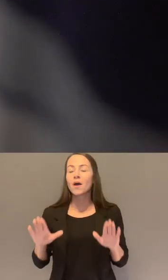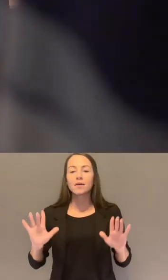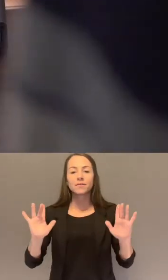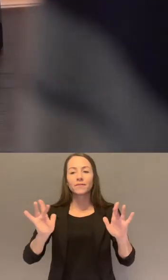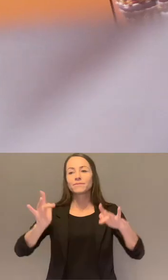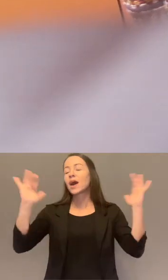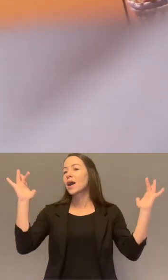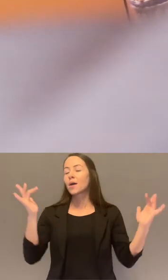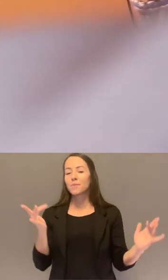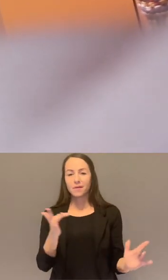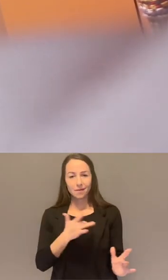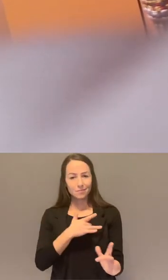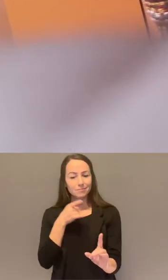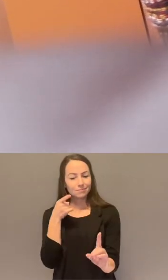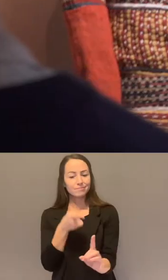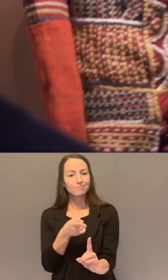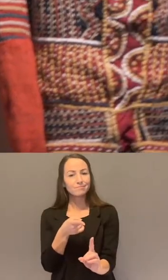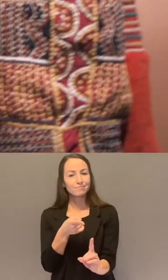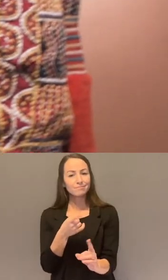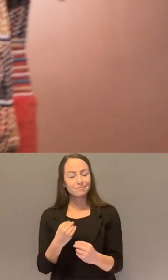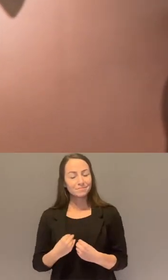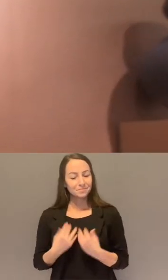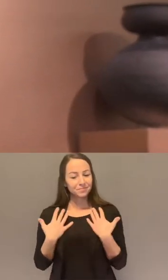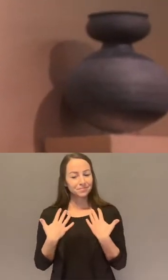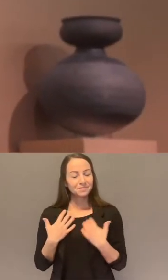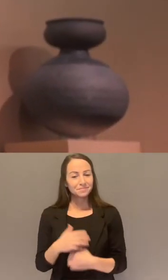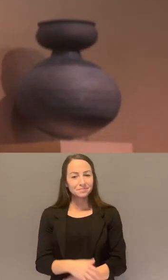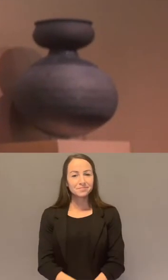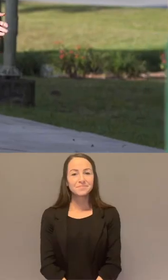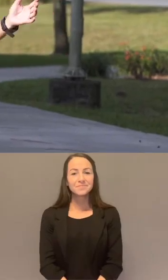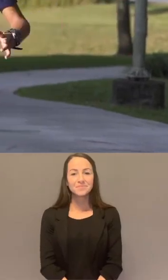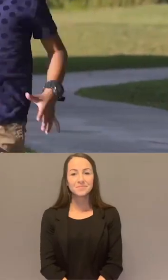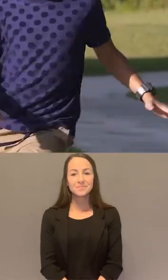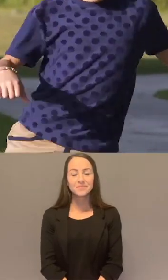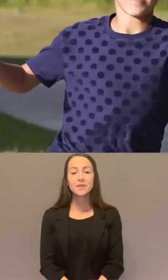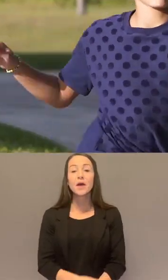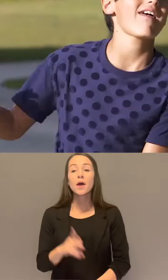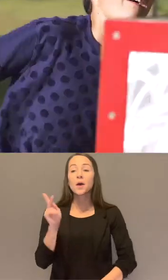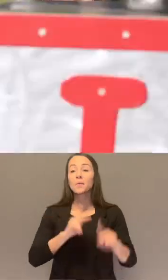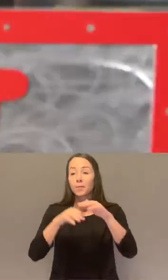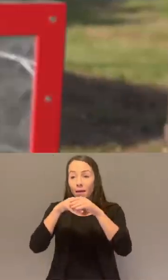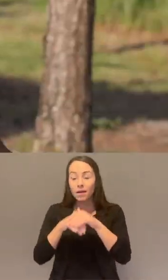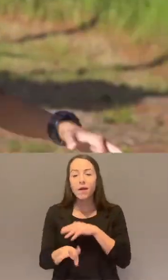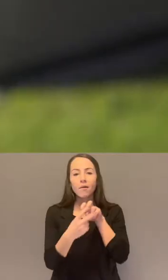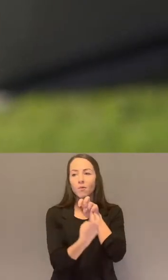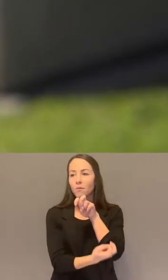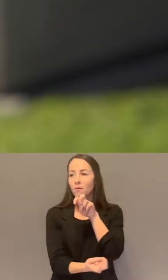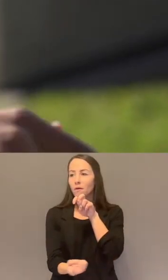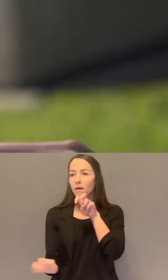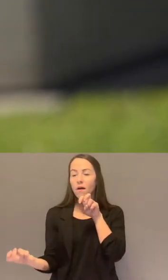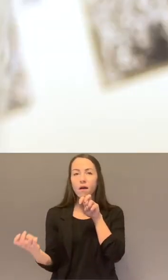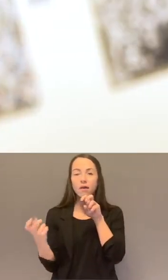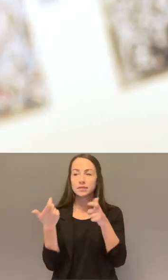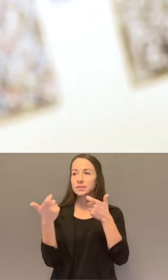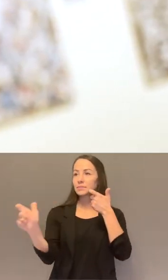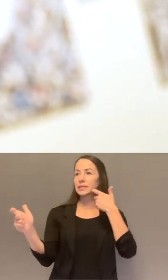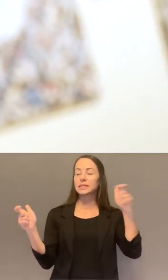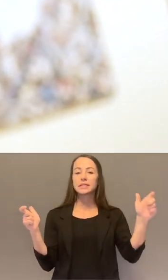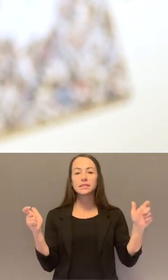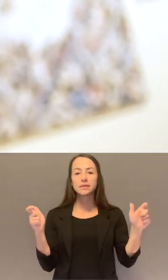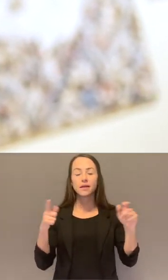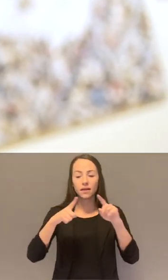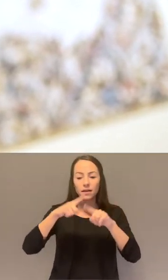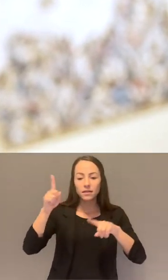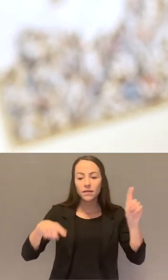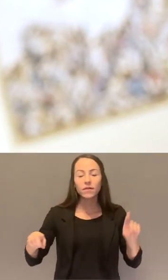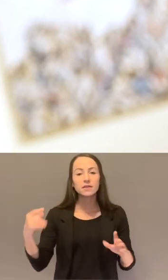it's alive. I think when people come to visit the Appleton, they are amazed at the size, and they are amazed by